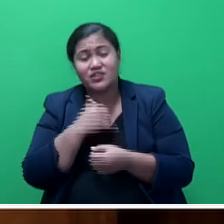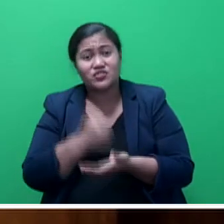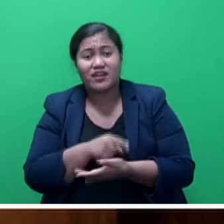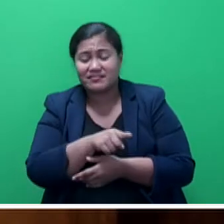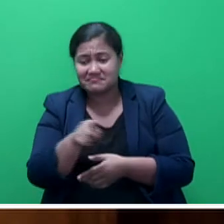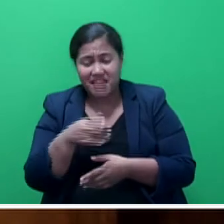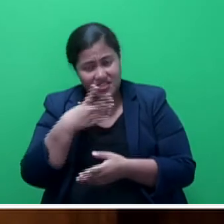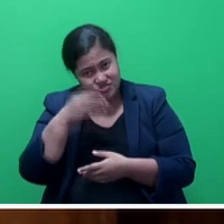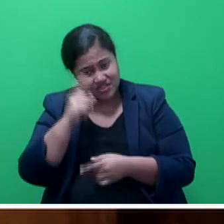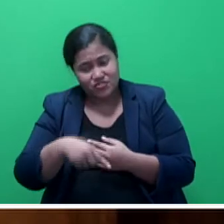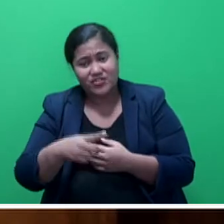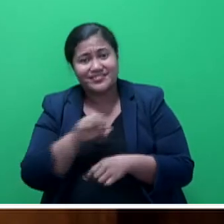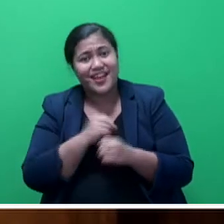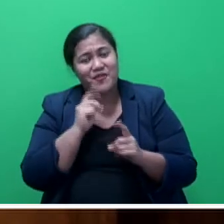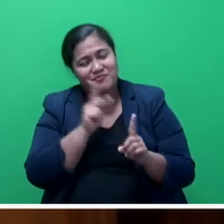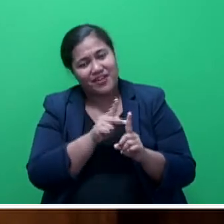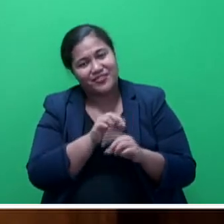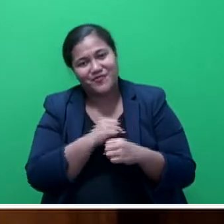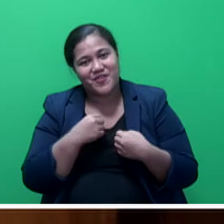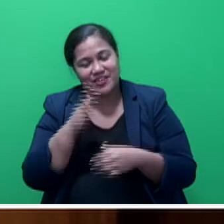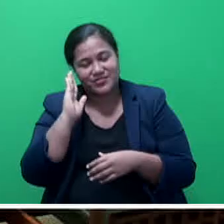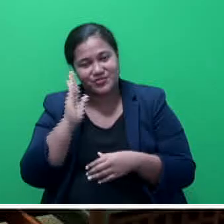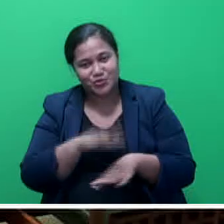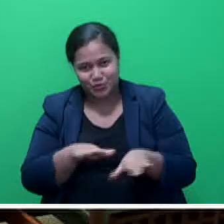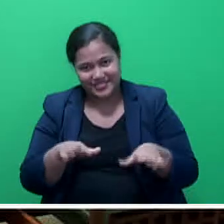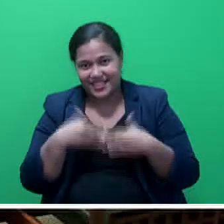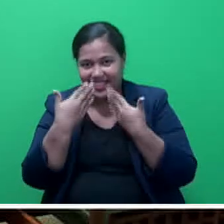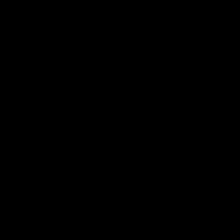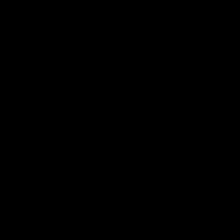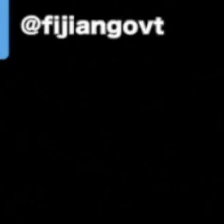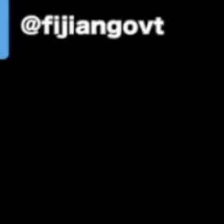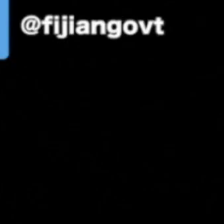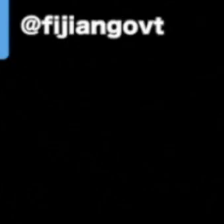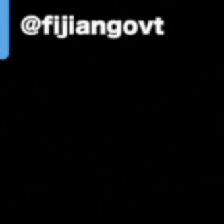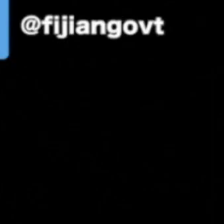continues to remain a priority for our children. Thank you. Thank you.